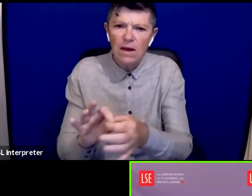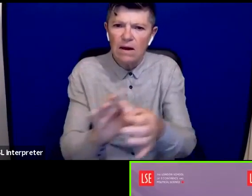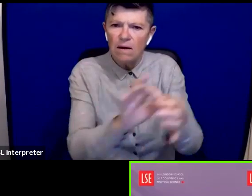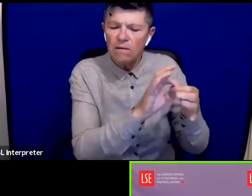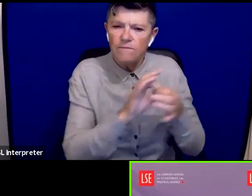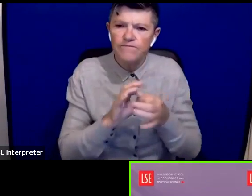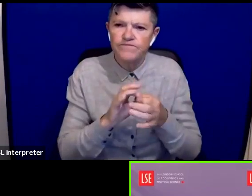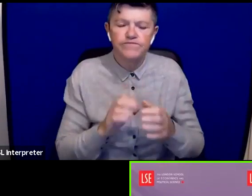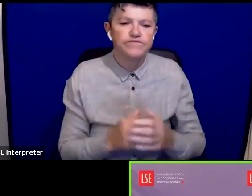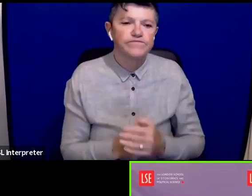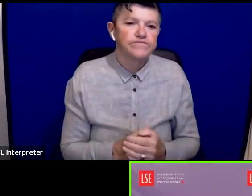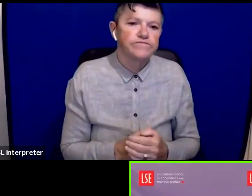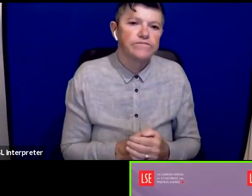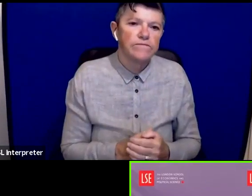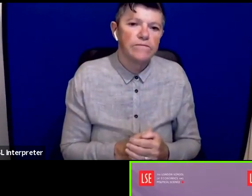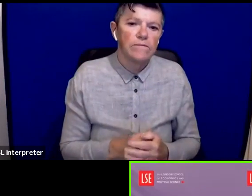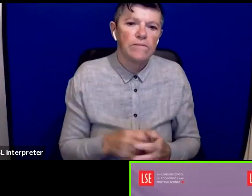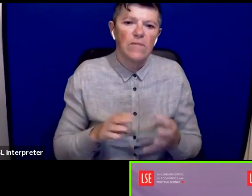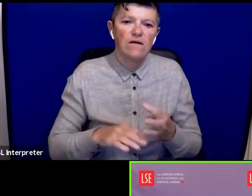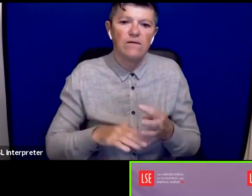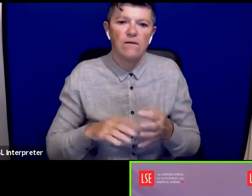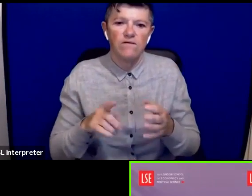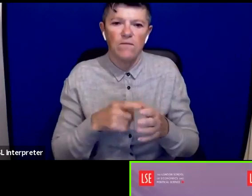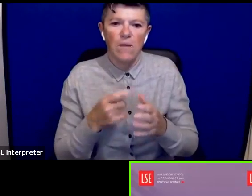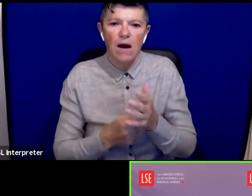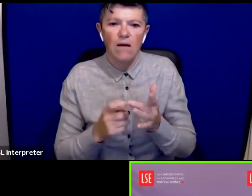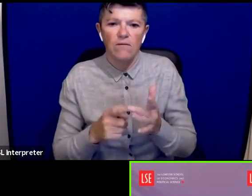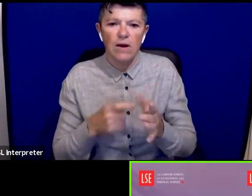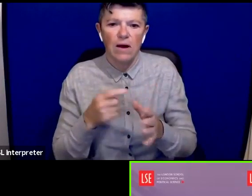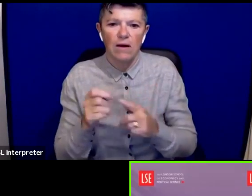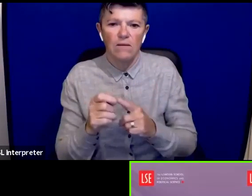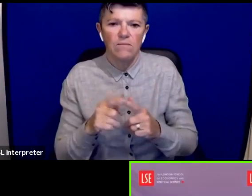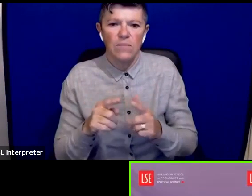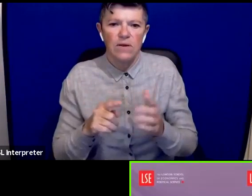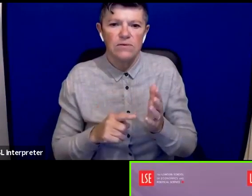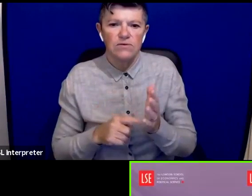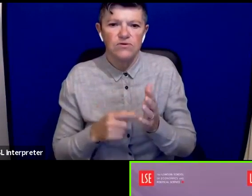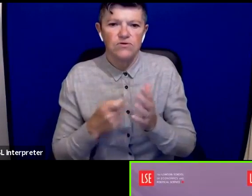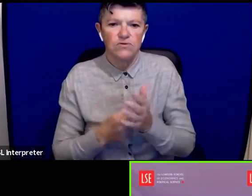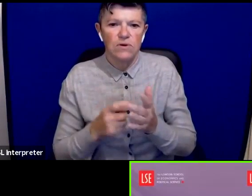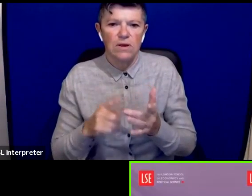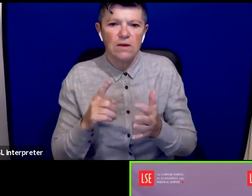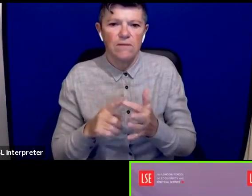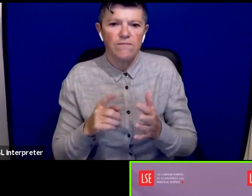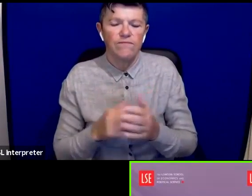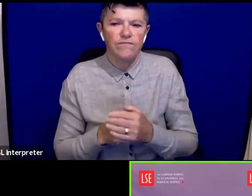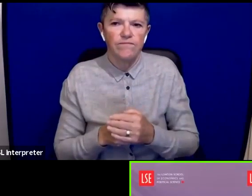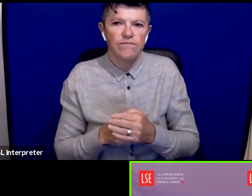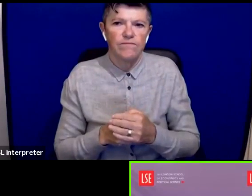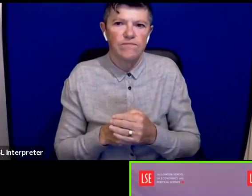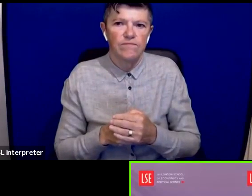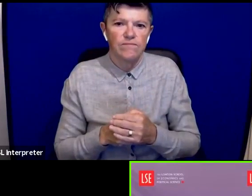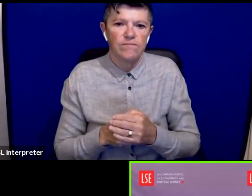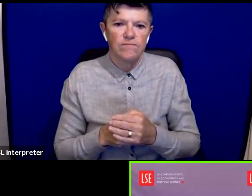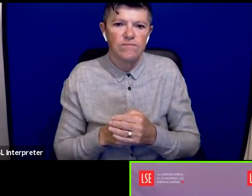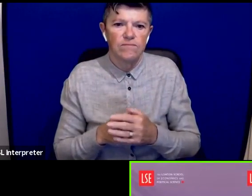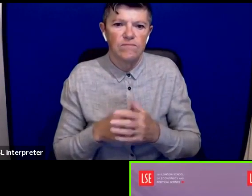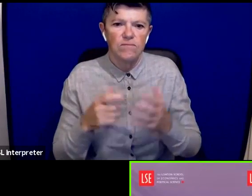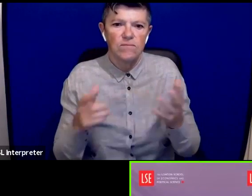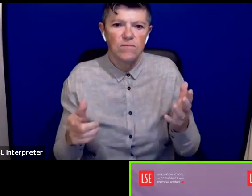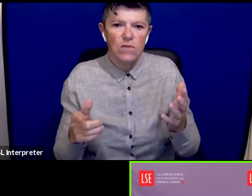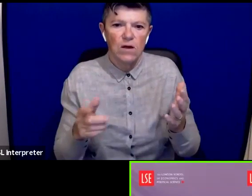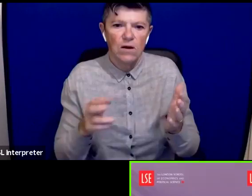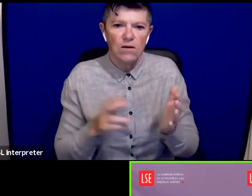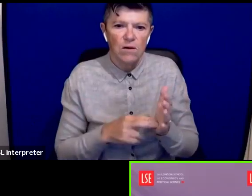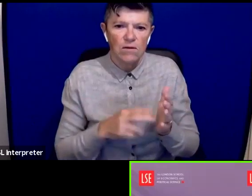And finally, a question from Aria Petre, who is in. So Nora says she's not allowed to